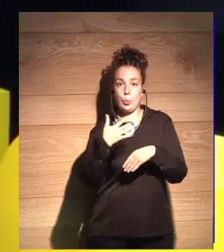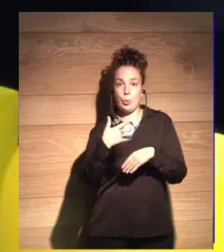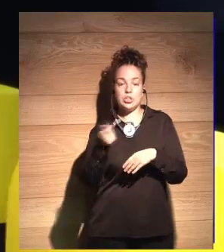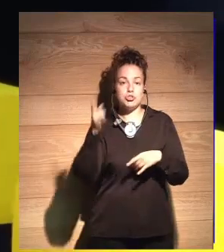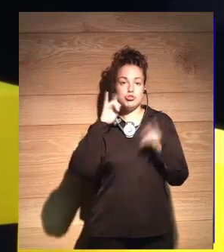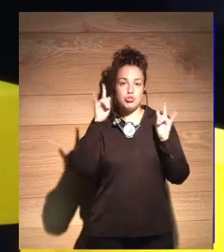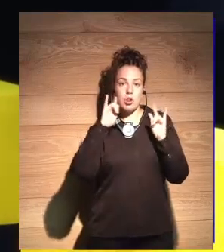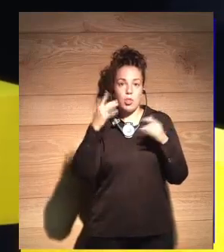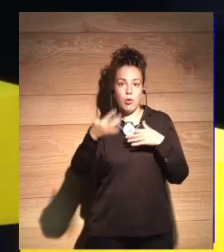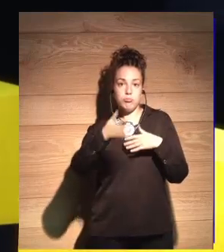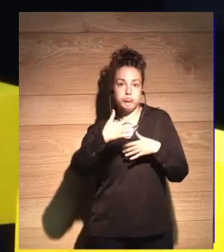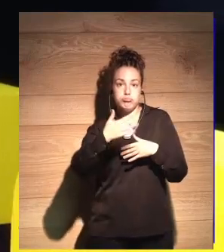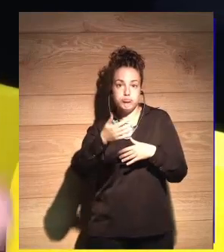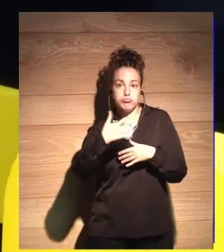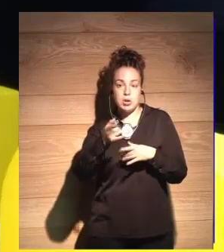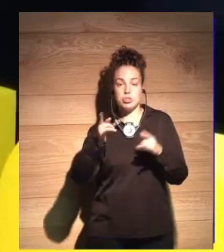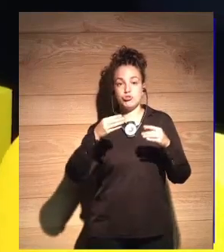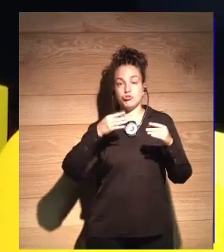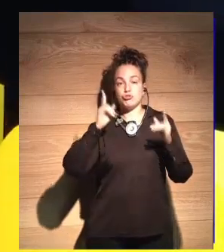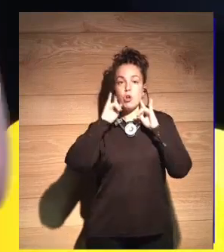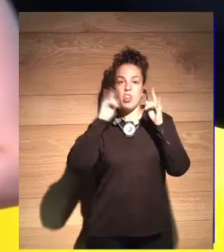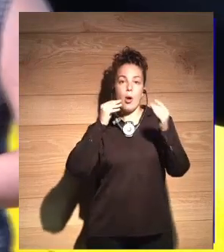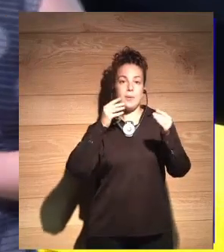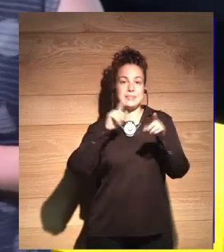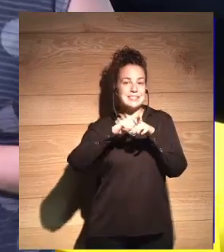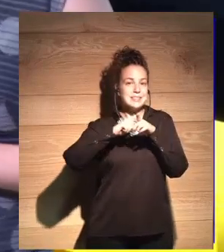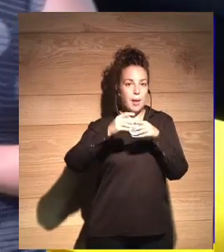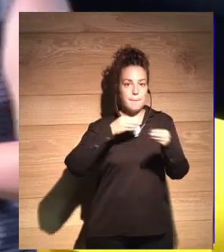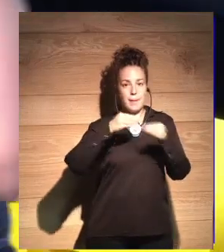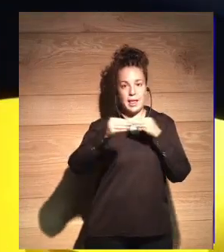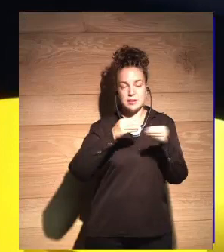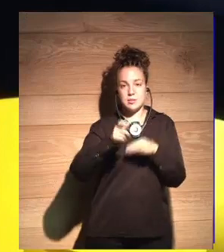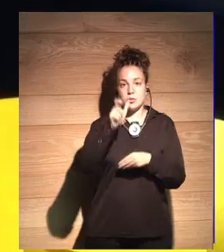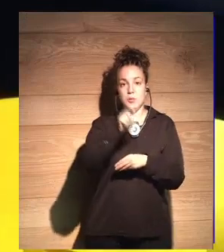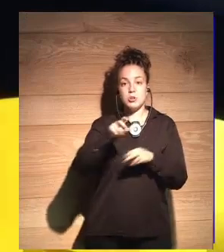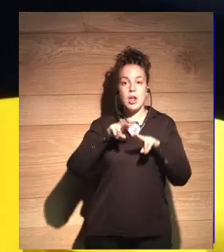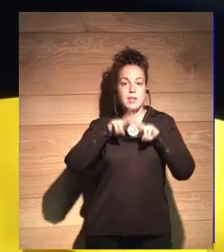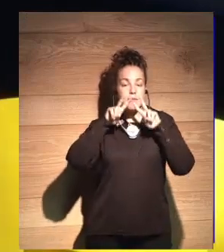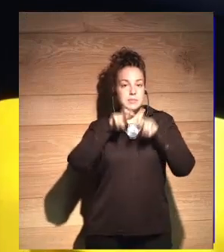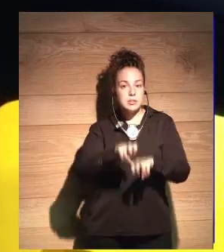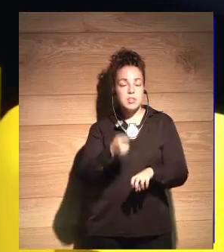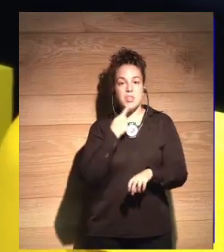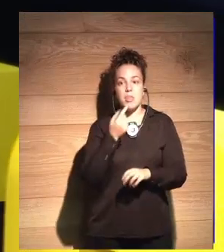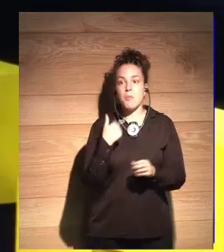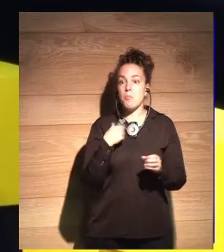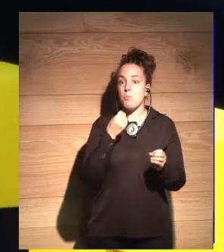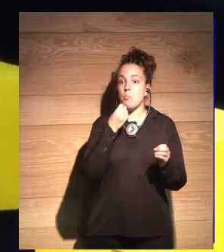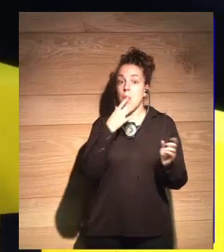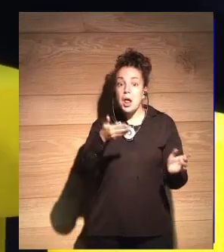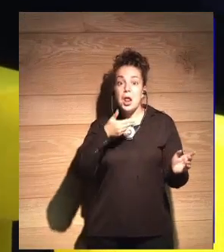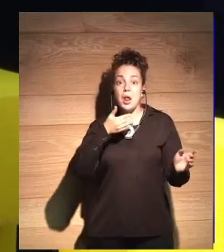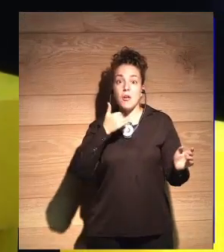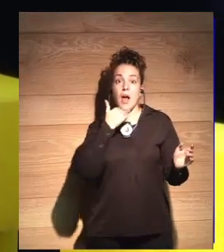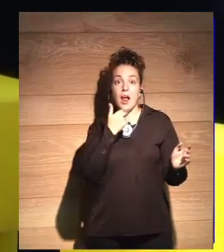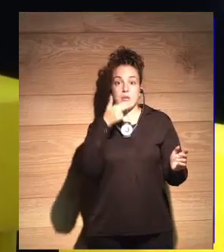of plastic. And the researchers, they would say, oh, something interesting is going on. They would gather around it and they'd say,